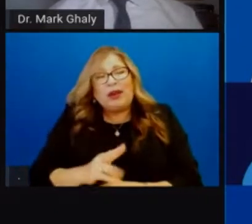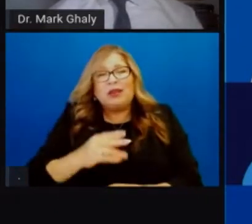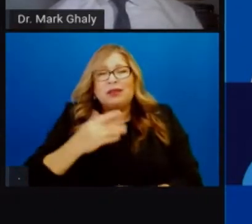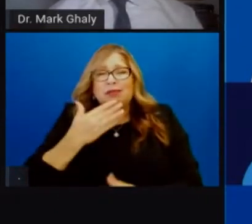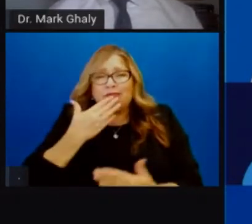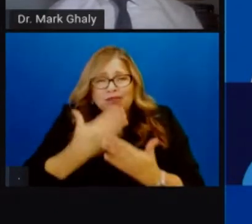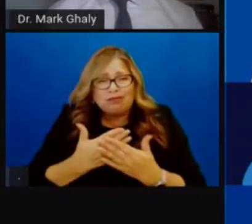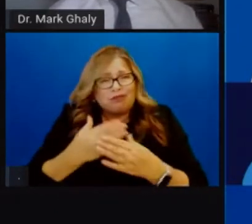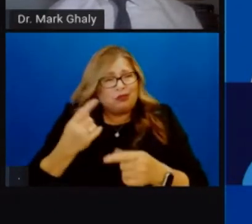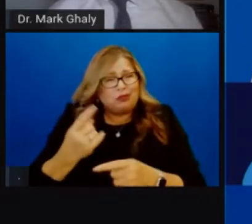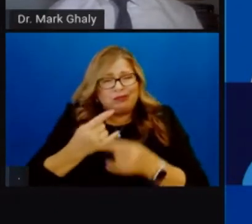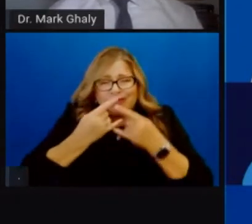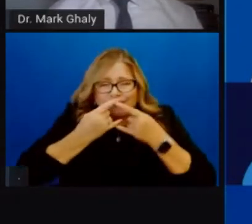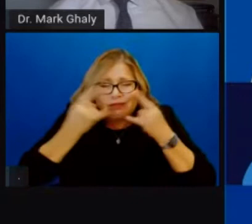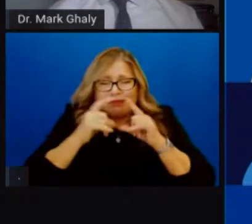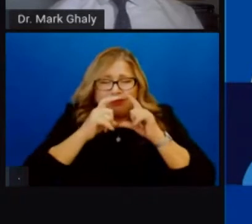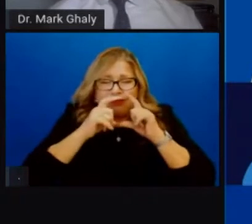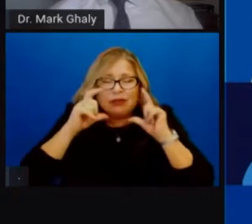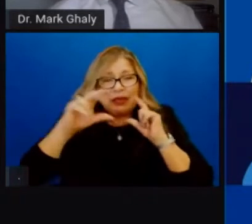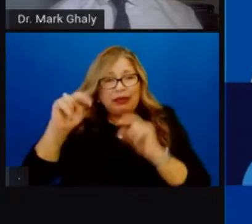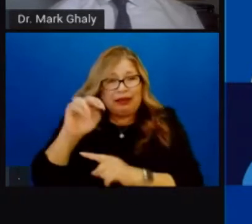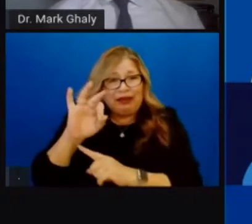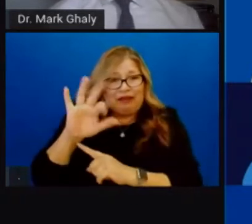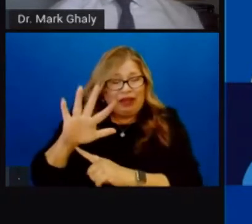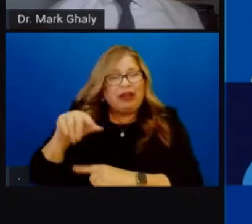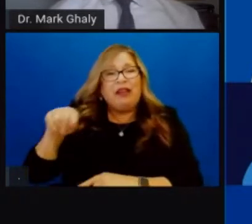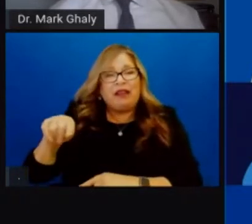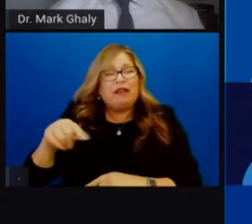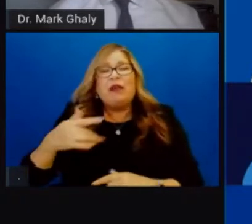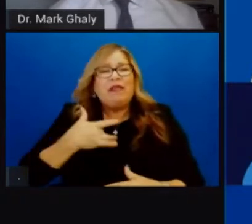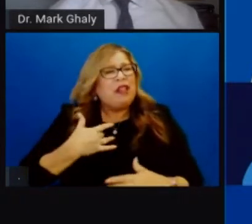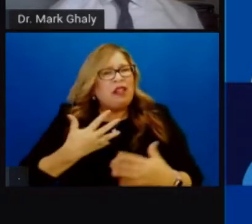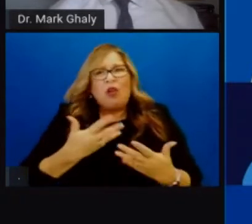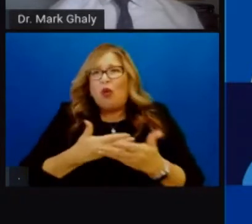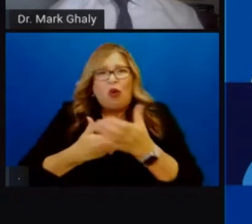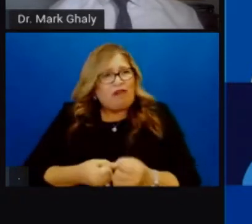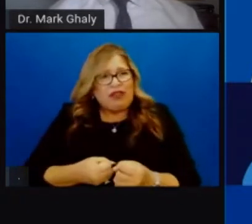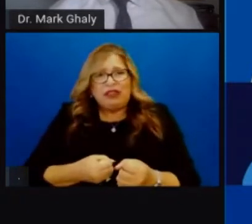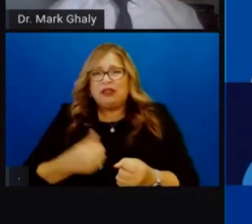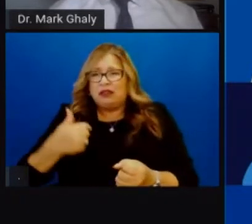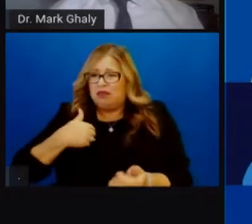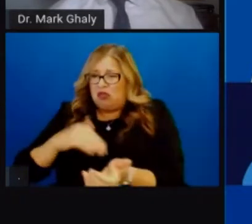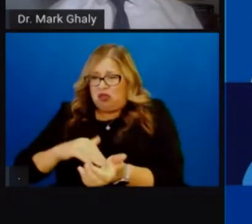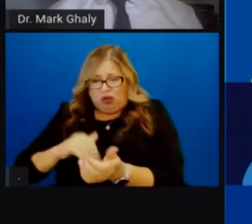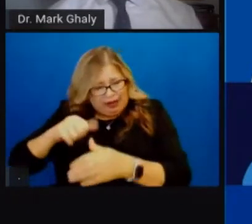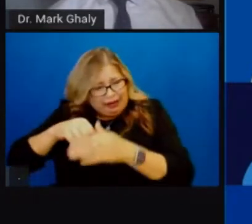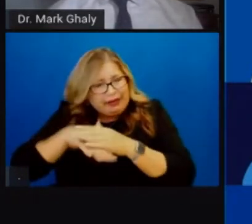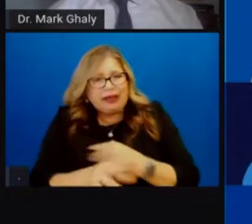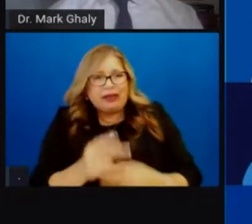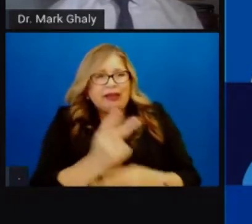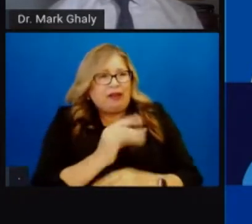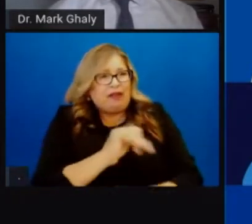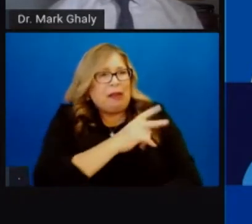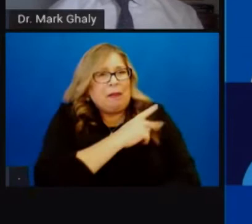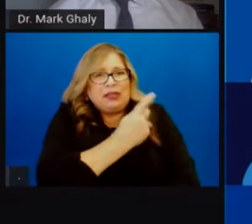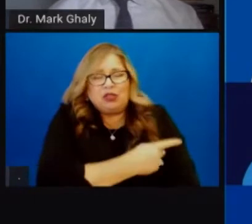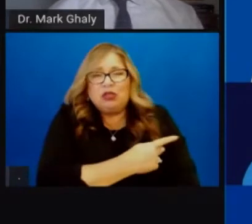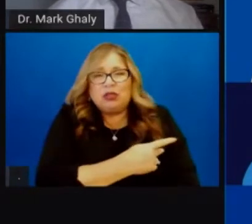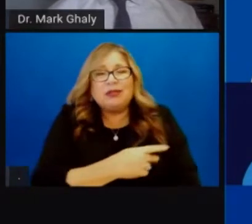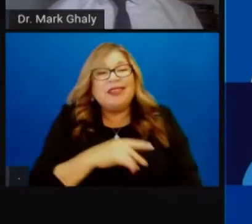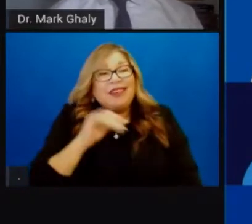feel confident that we're protected. We walk in and care for that patient with confidence, and this slide demonstrates that.